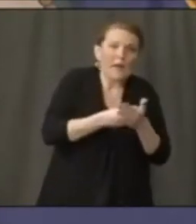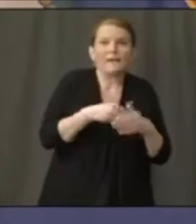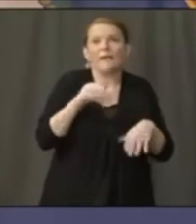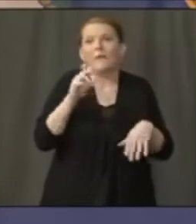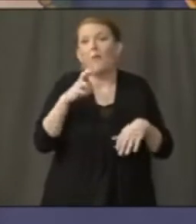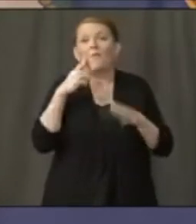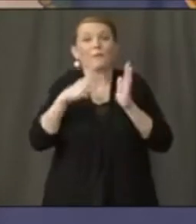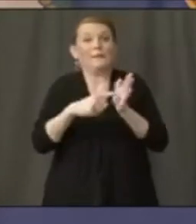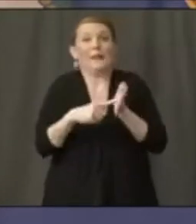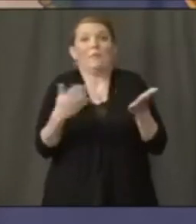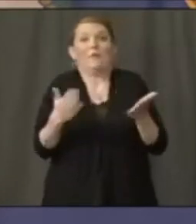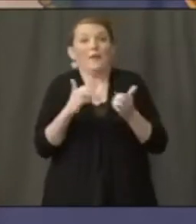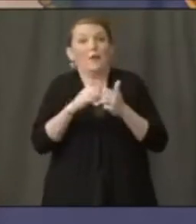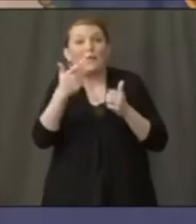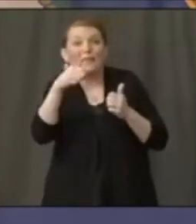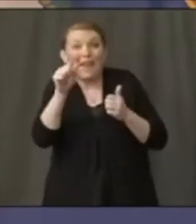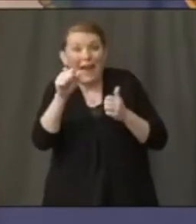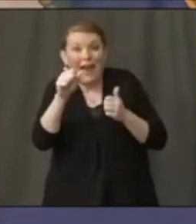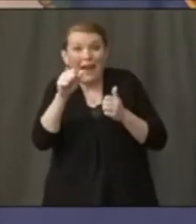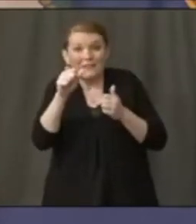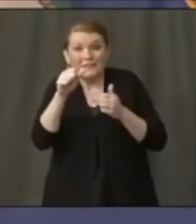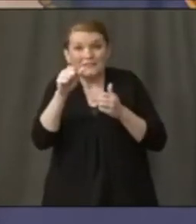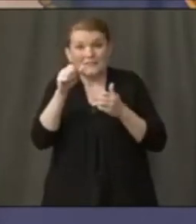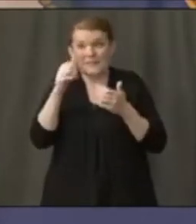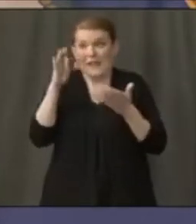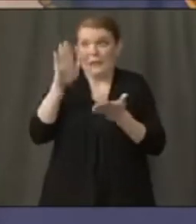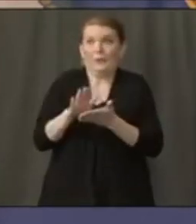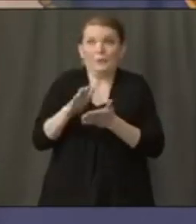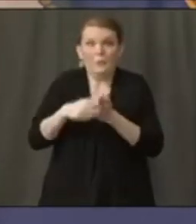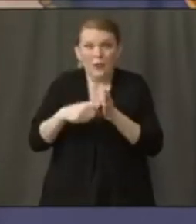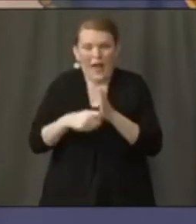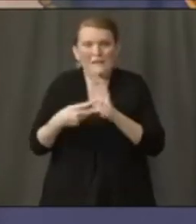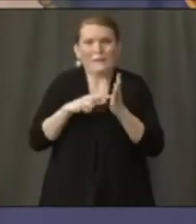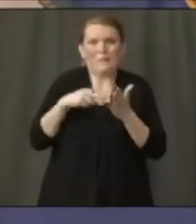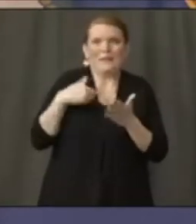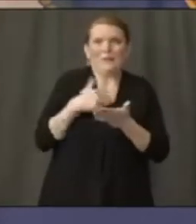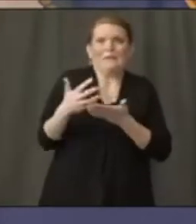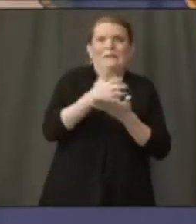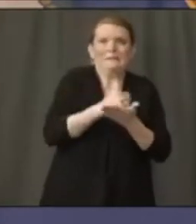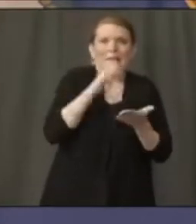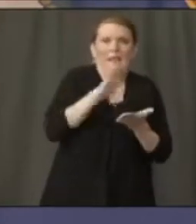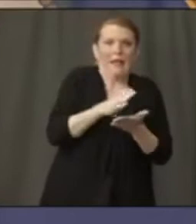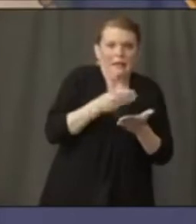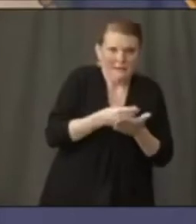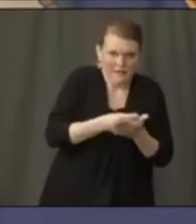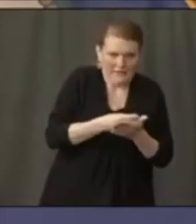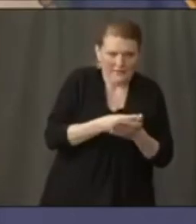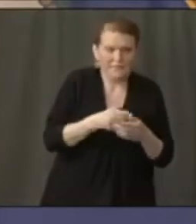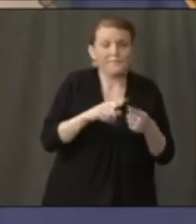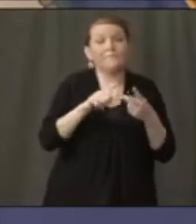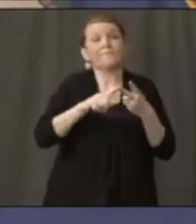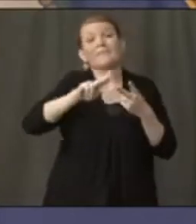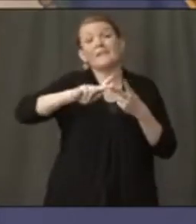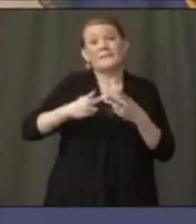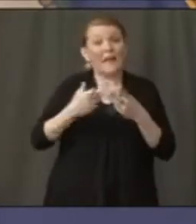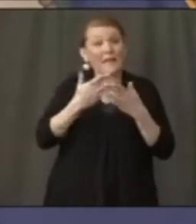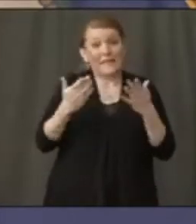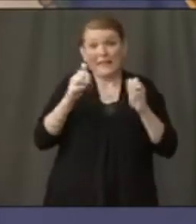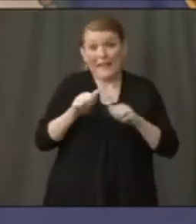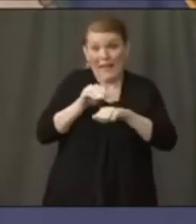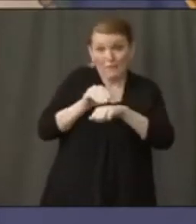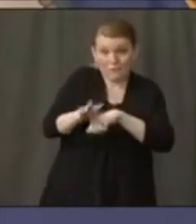less. And the other big variable is in source of income is energy. You know, I hadn't really focused on the fact